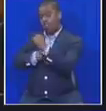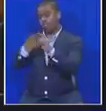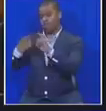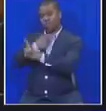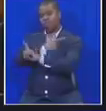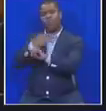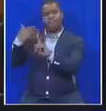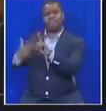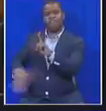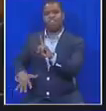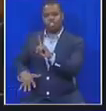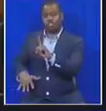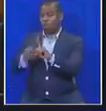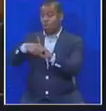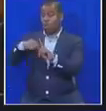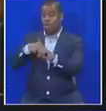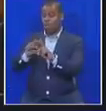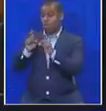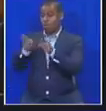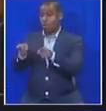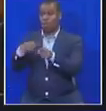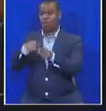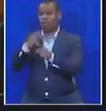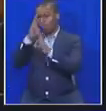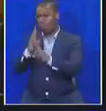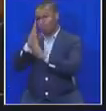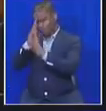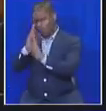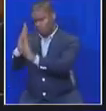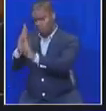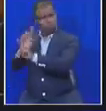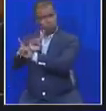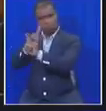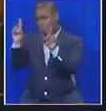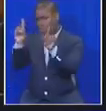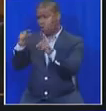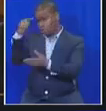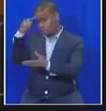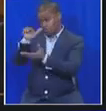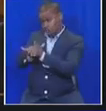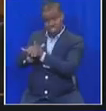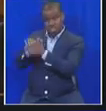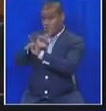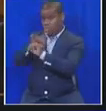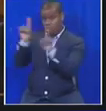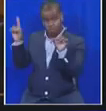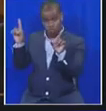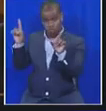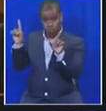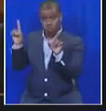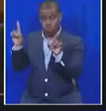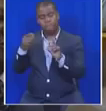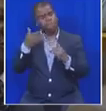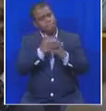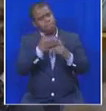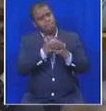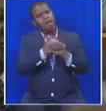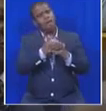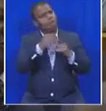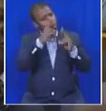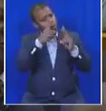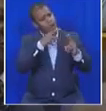insist that Honourable Madisha, he is not honourable, he is not trustworthy, he is not Madisha, representing